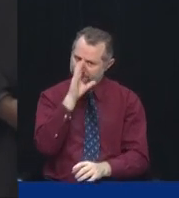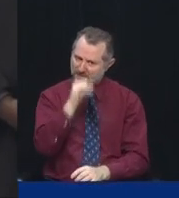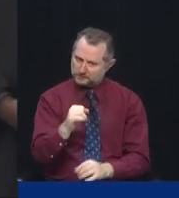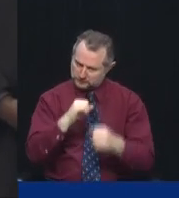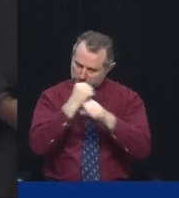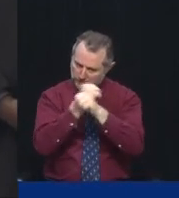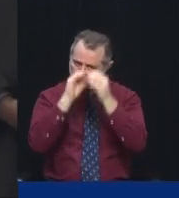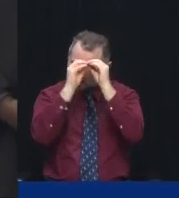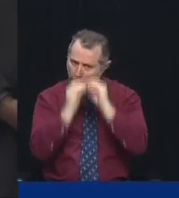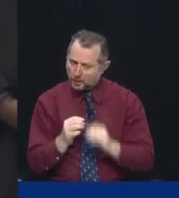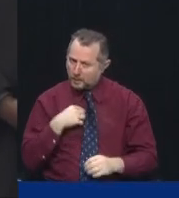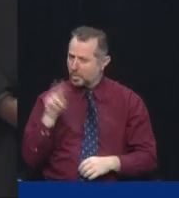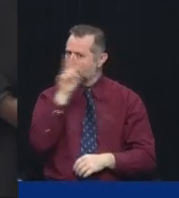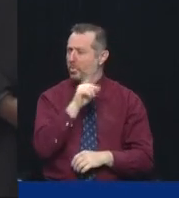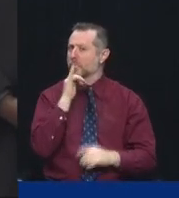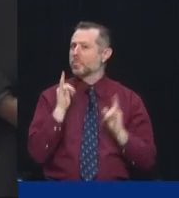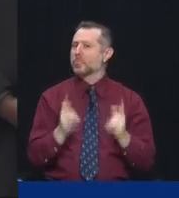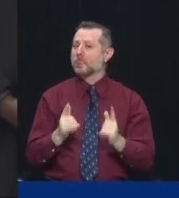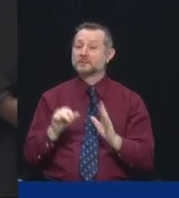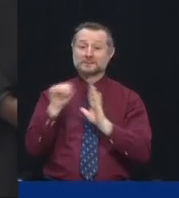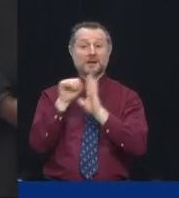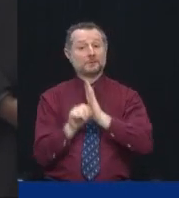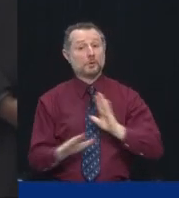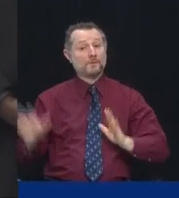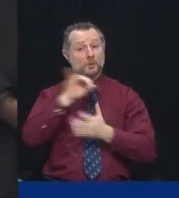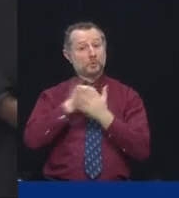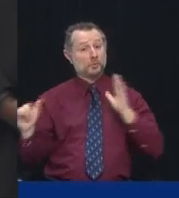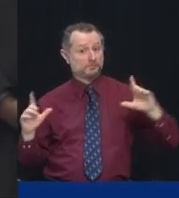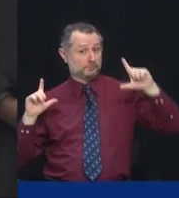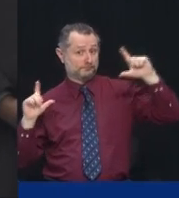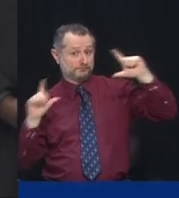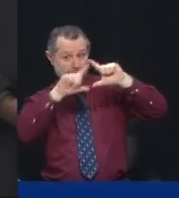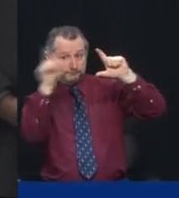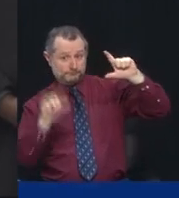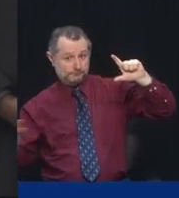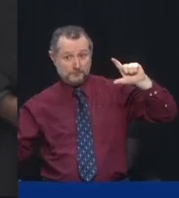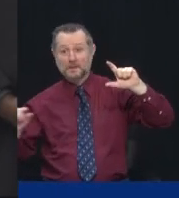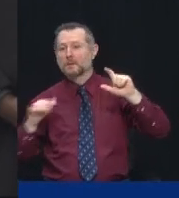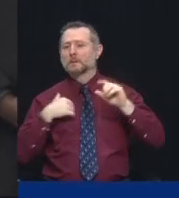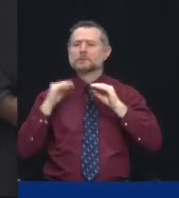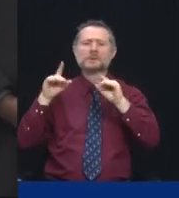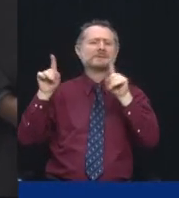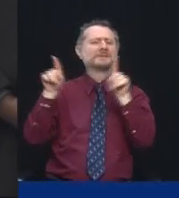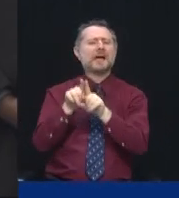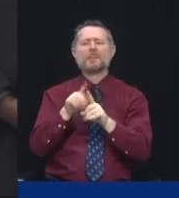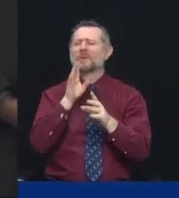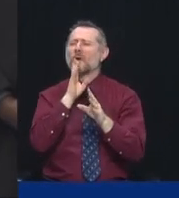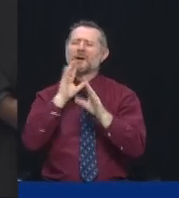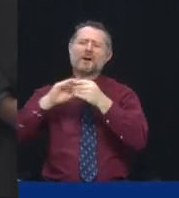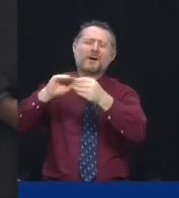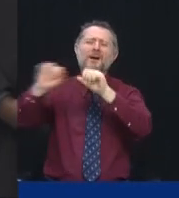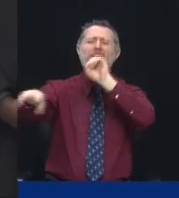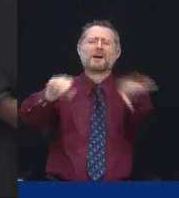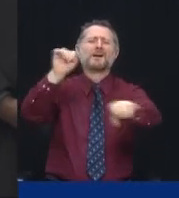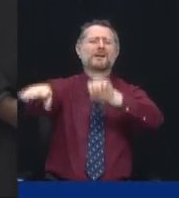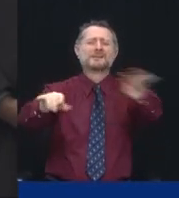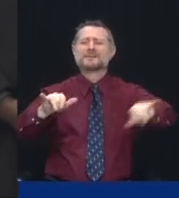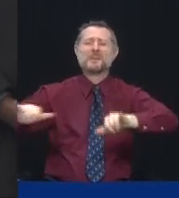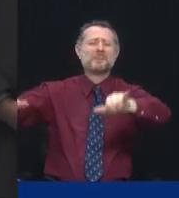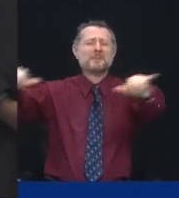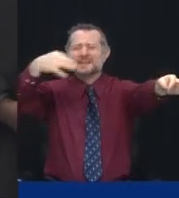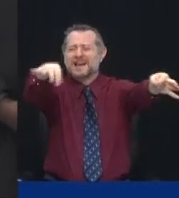state. We all get the same message. We all have the same access, but yet